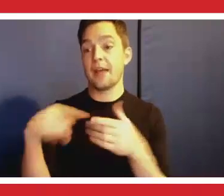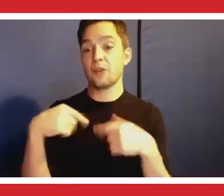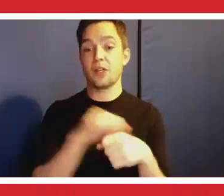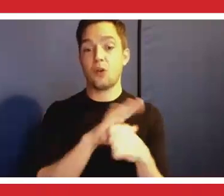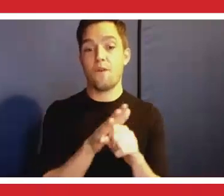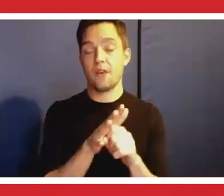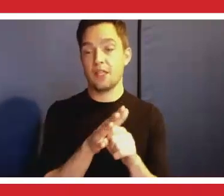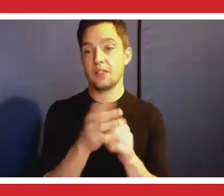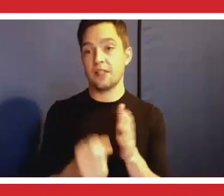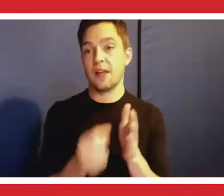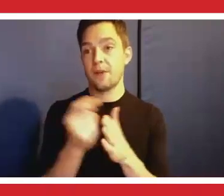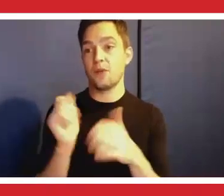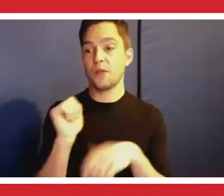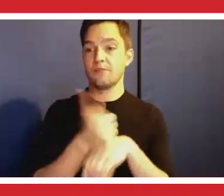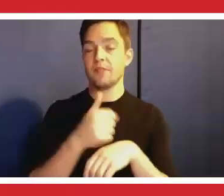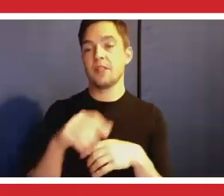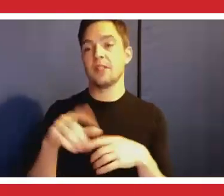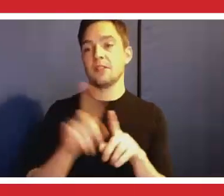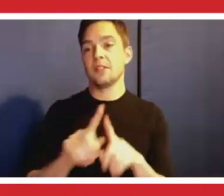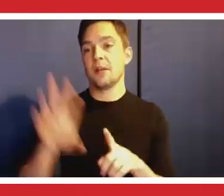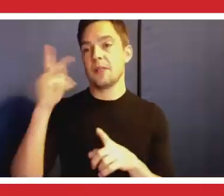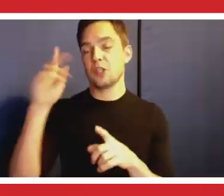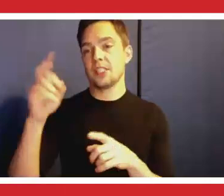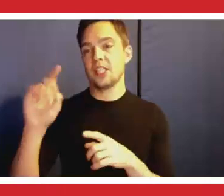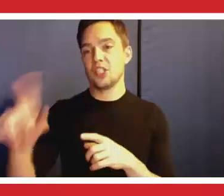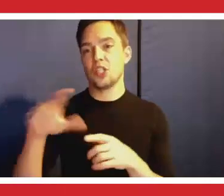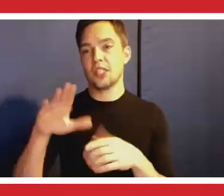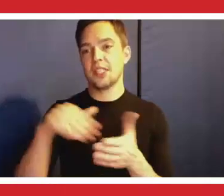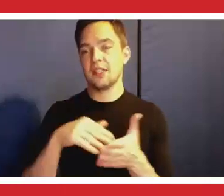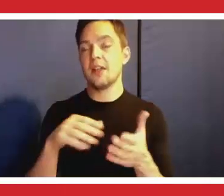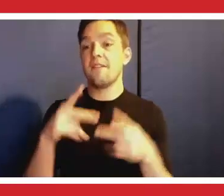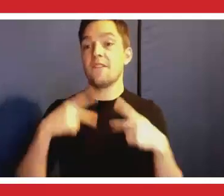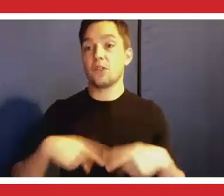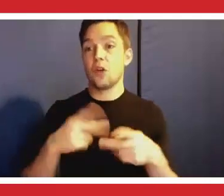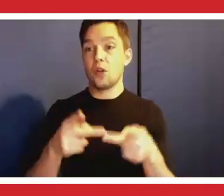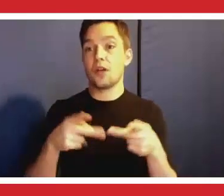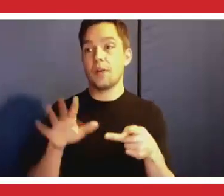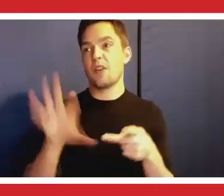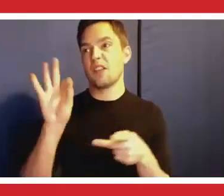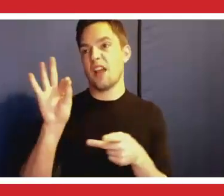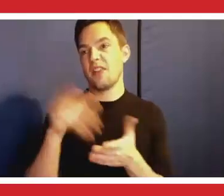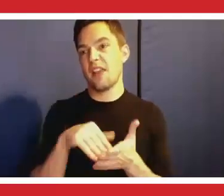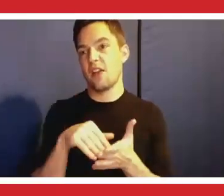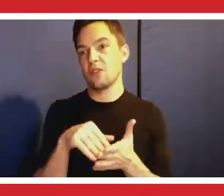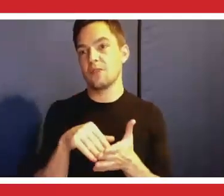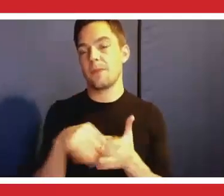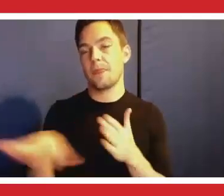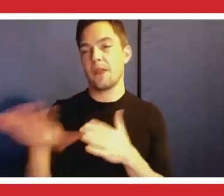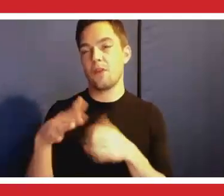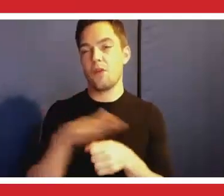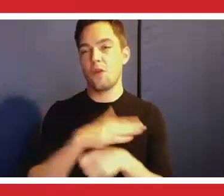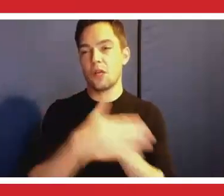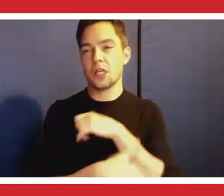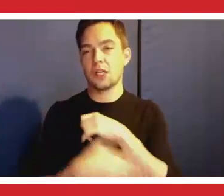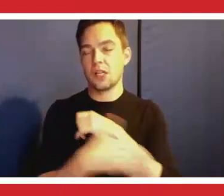up what are called digital centers, which are physical locations, about 9,000 across the entire country, half of them in